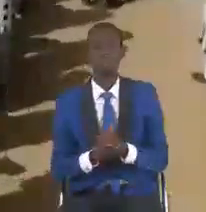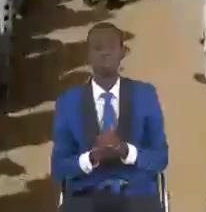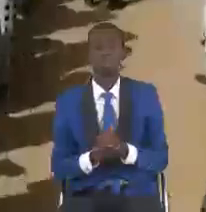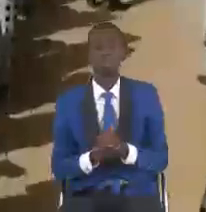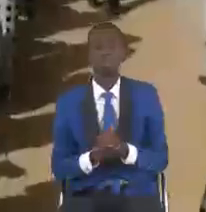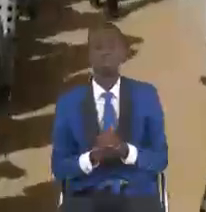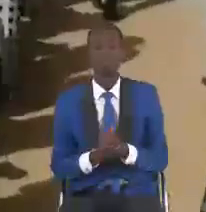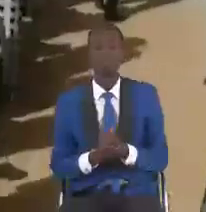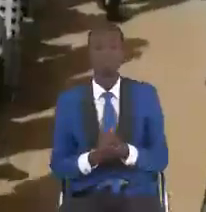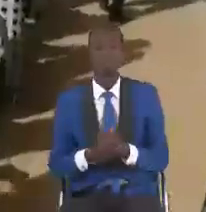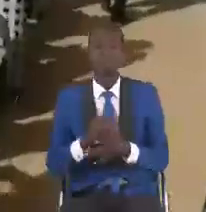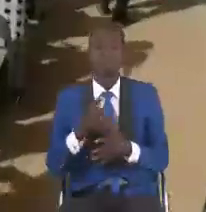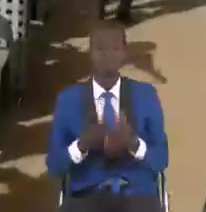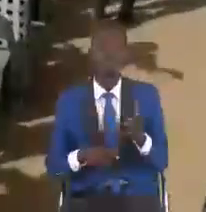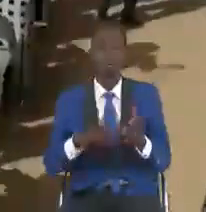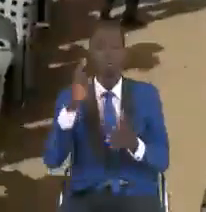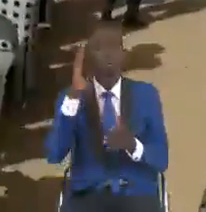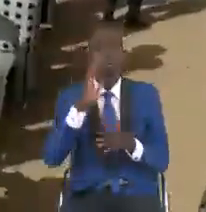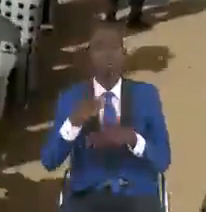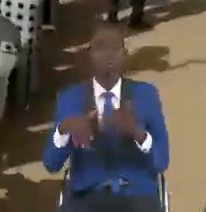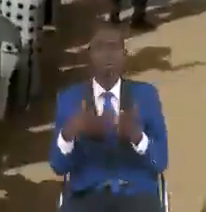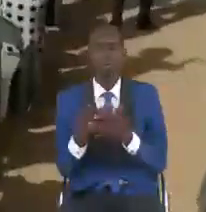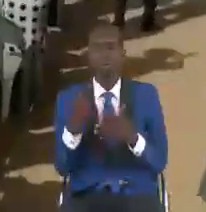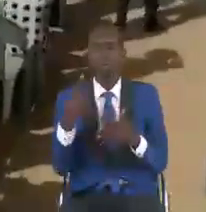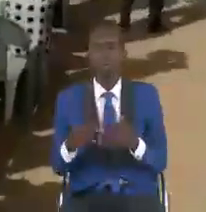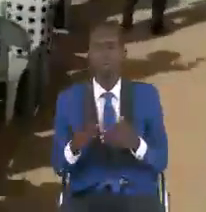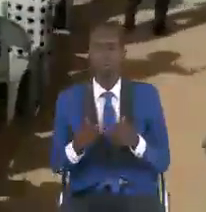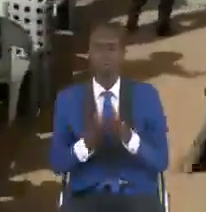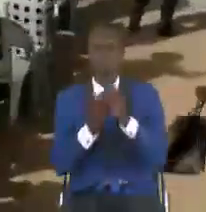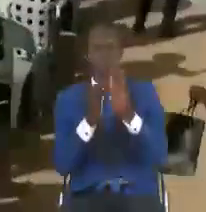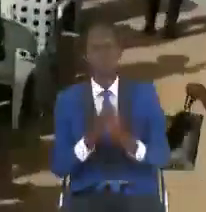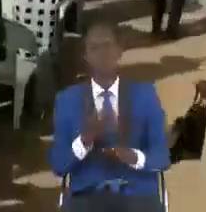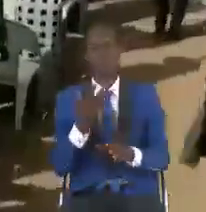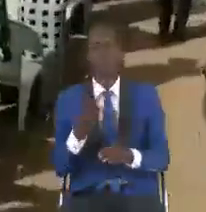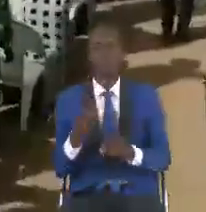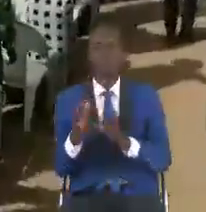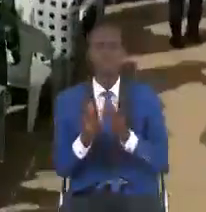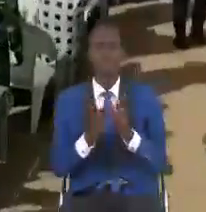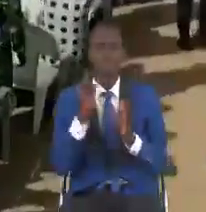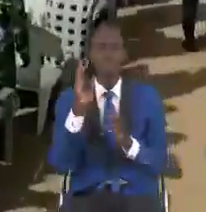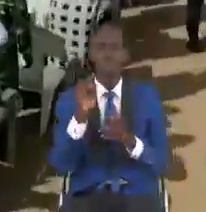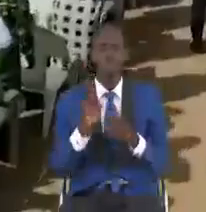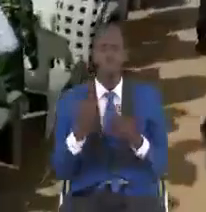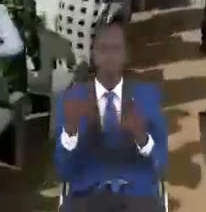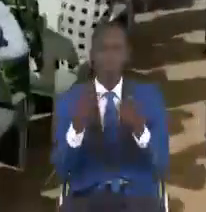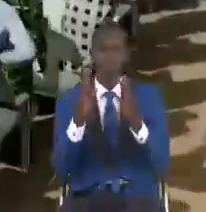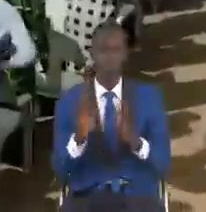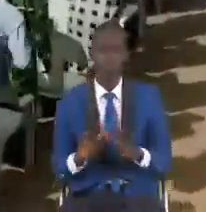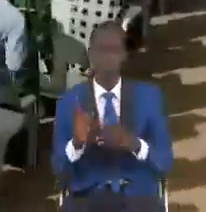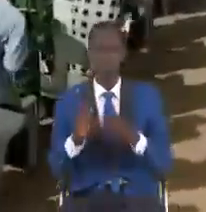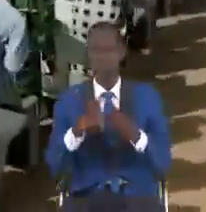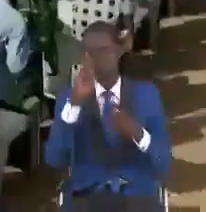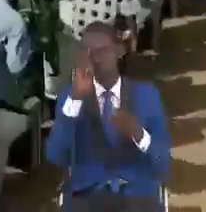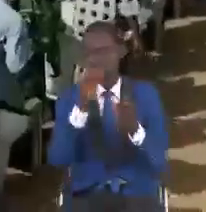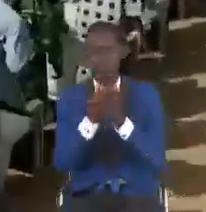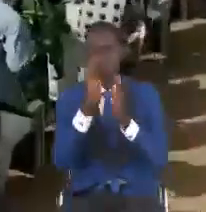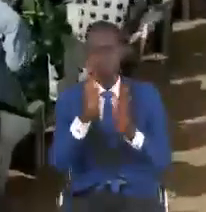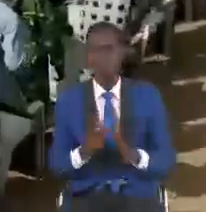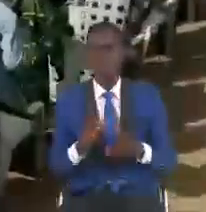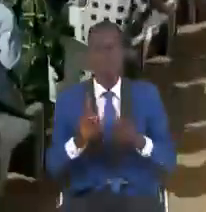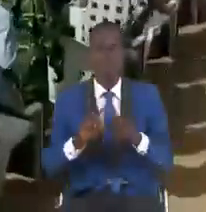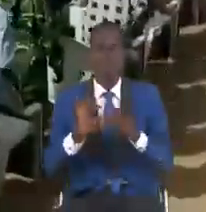What will those apostles preach to sinners, to believers, to families